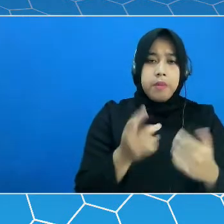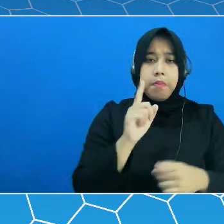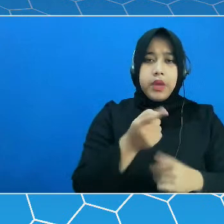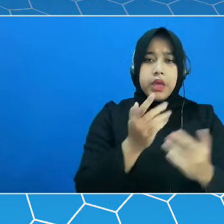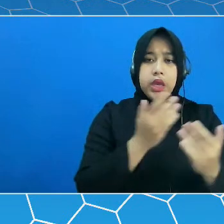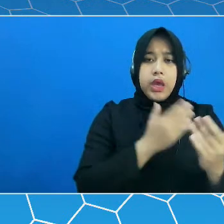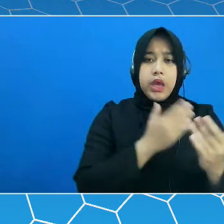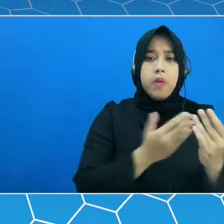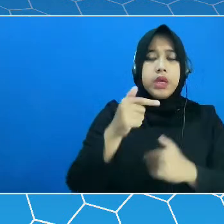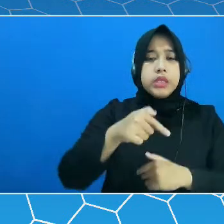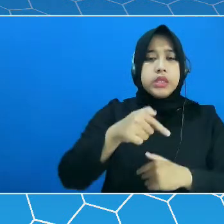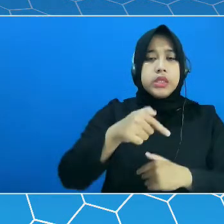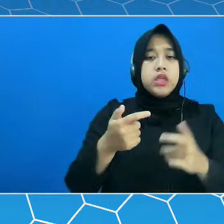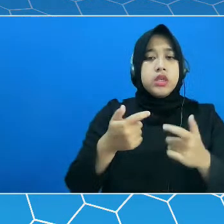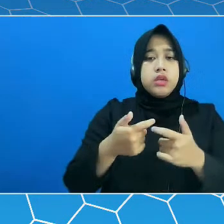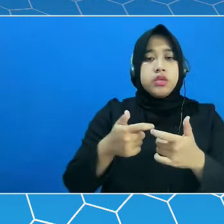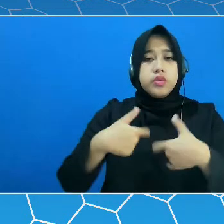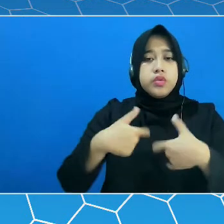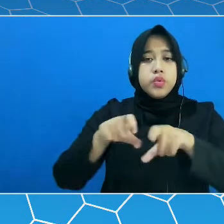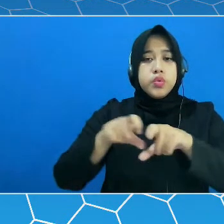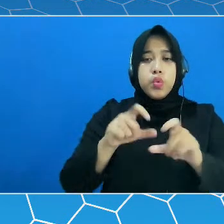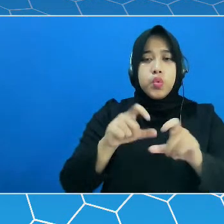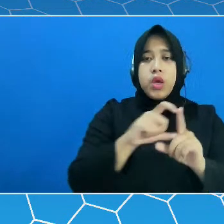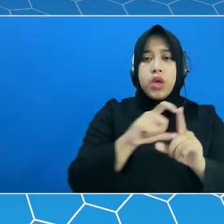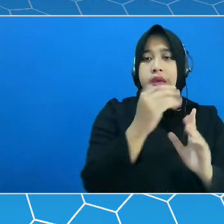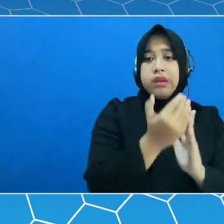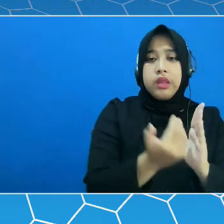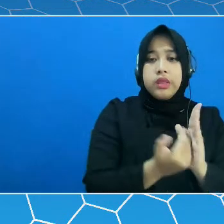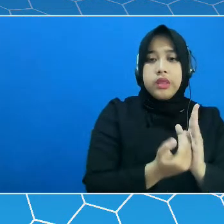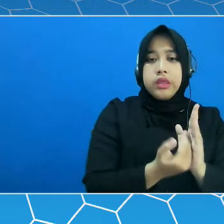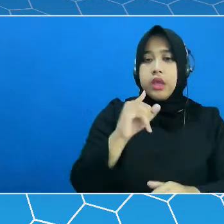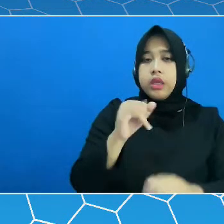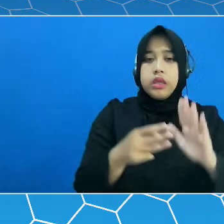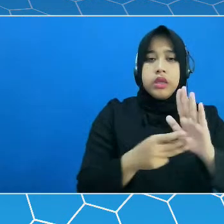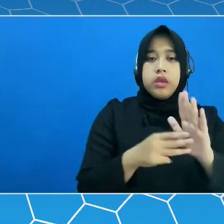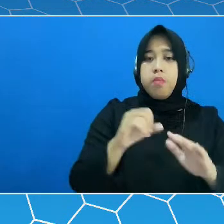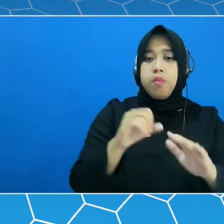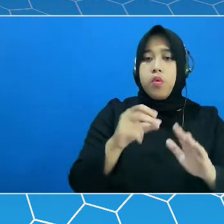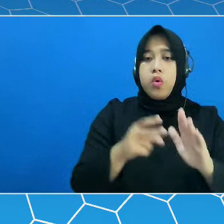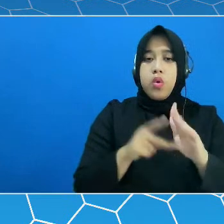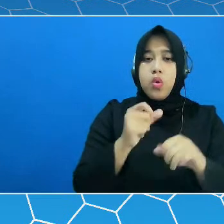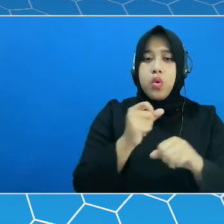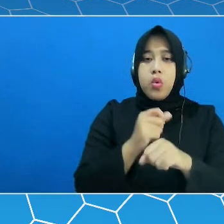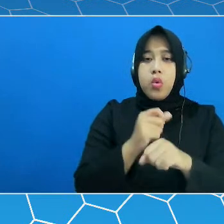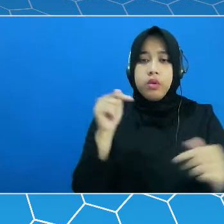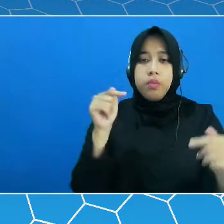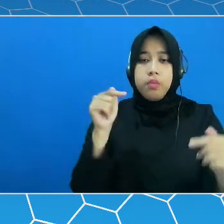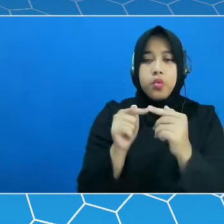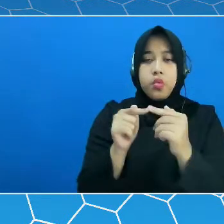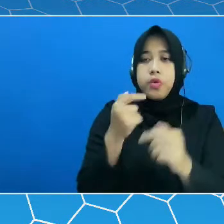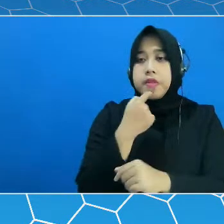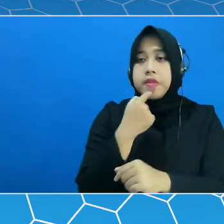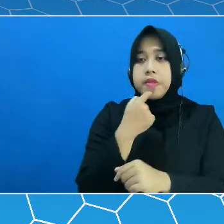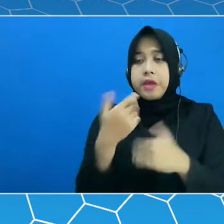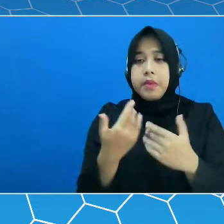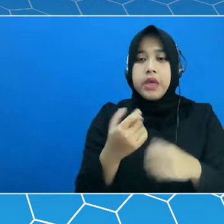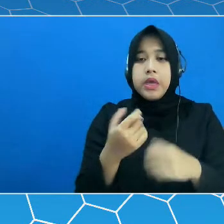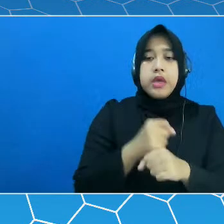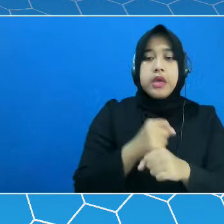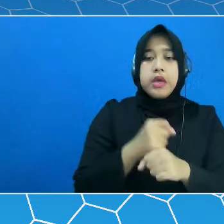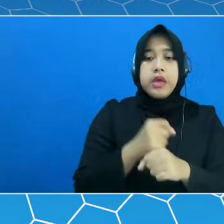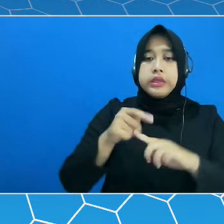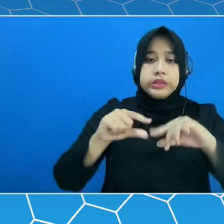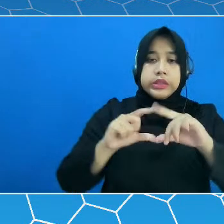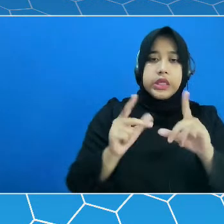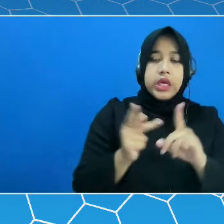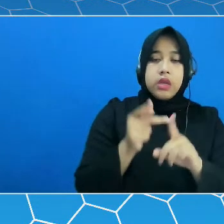of patients to assess whether the treatments and supportive intervention reduce symptoms, but also improve quality of